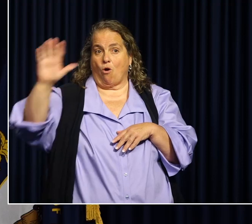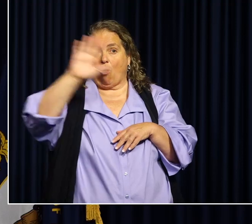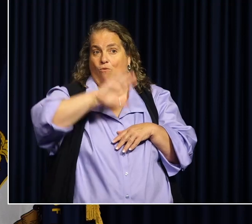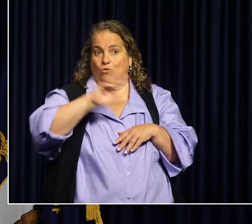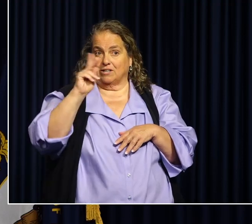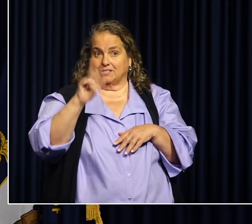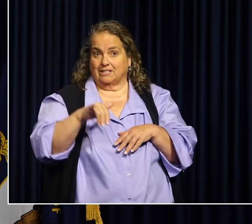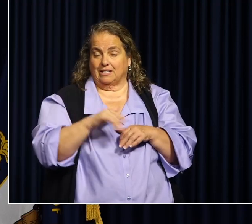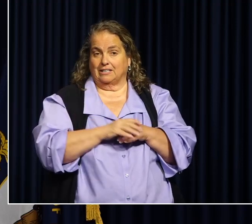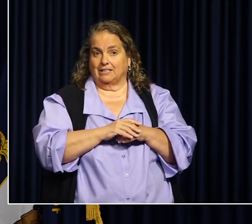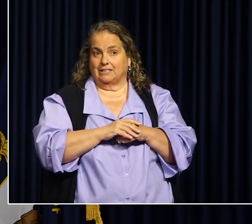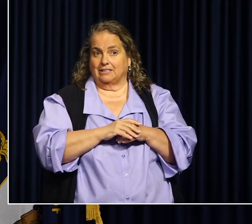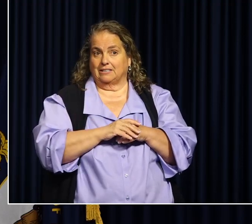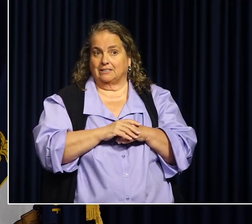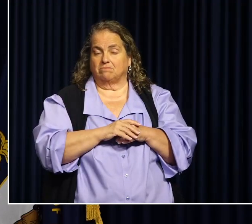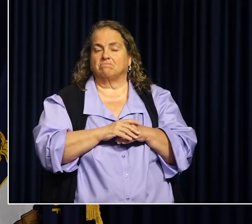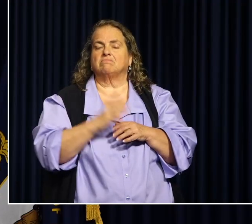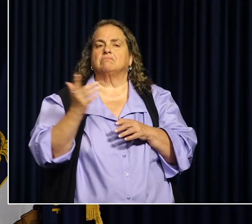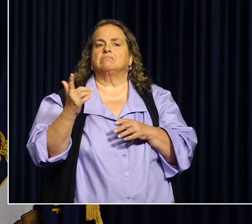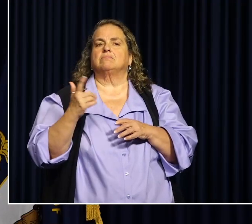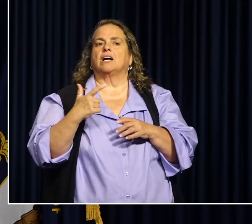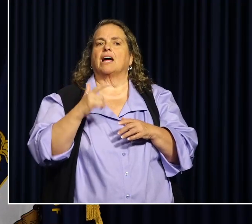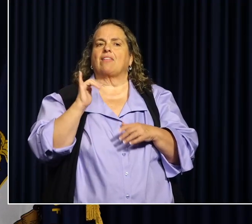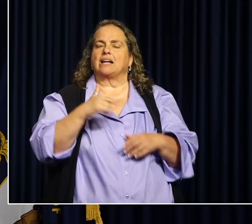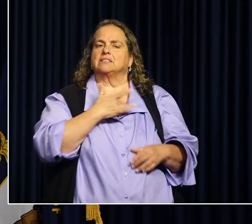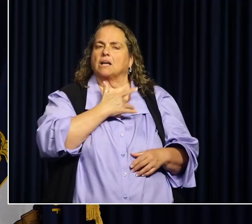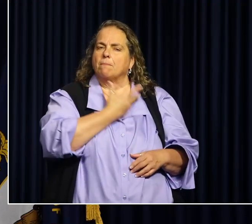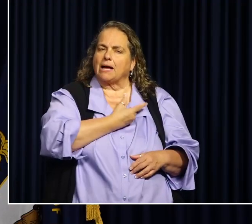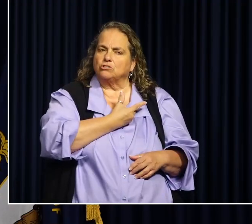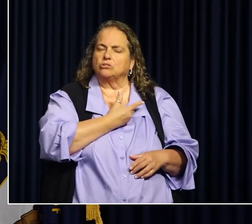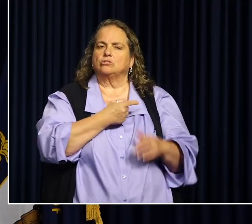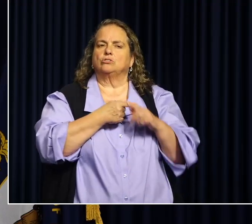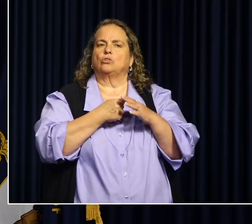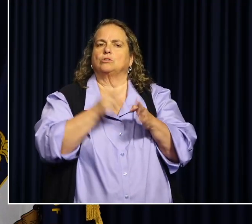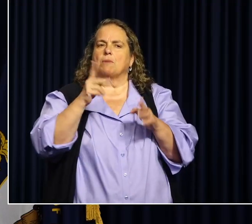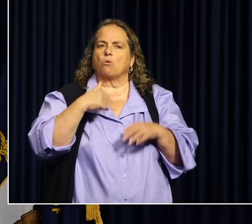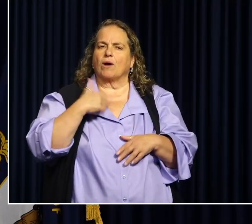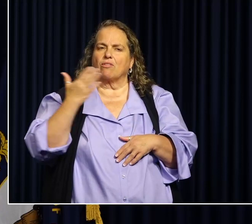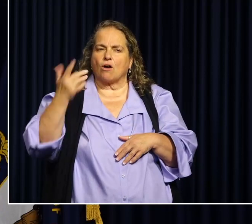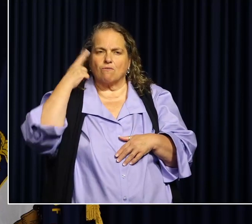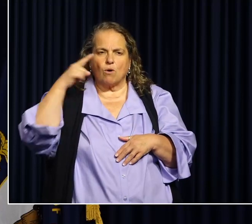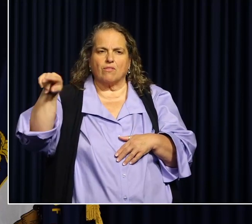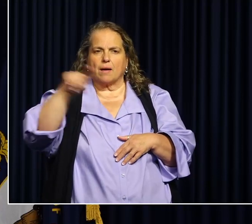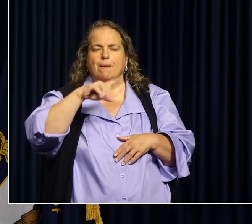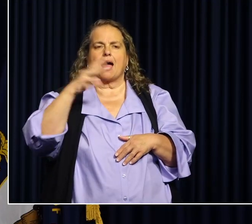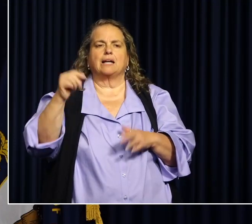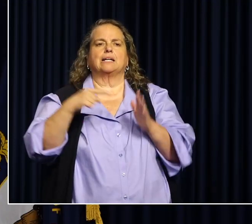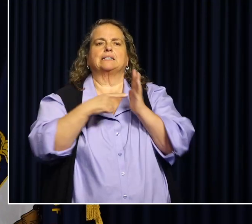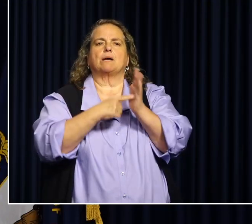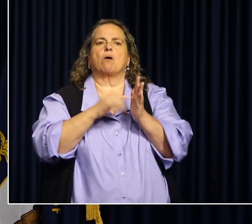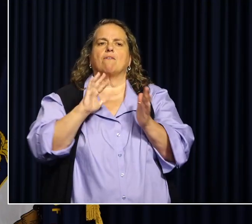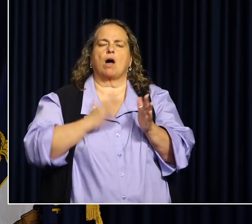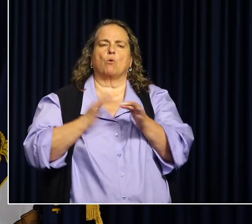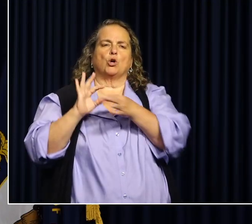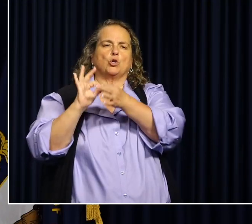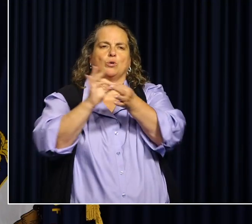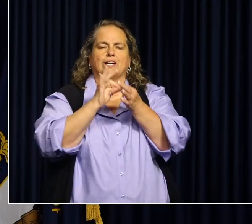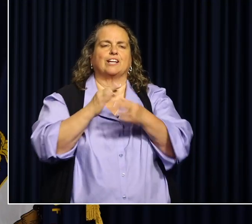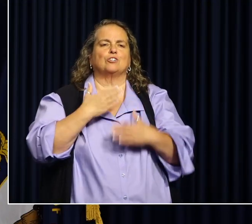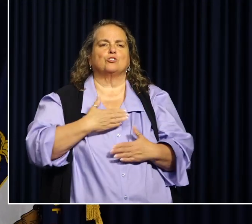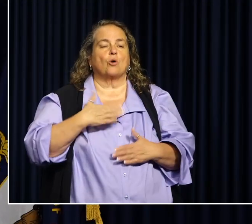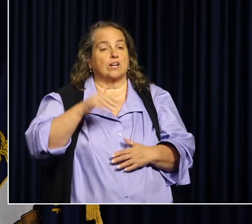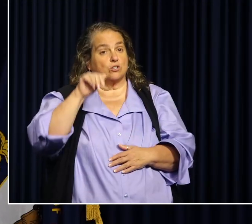across Kentucky. Symbol of compassion, lets people know that we're there for them. It's also a symbol of our unity, so I hope you